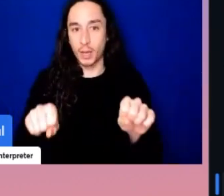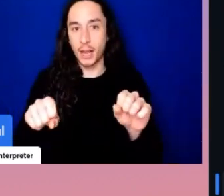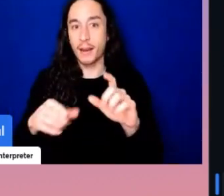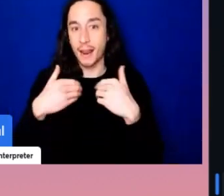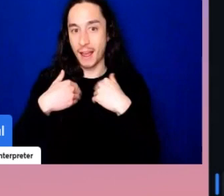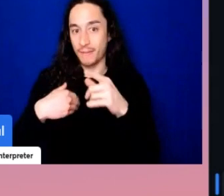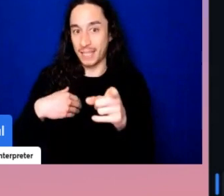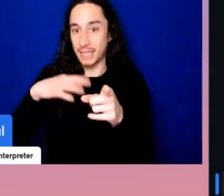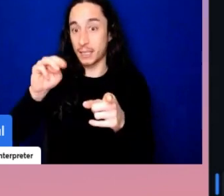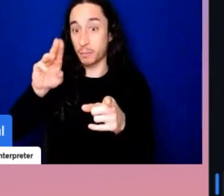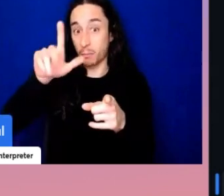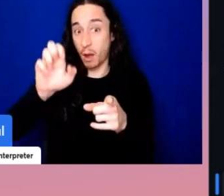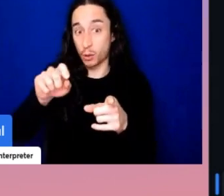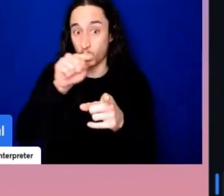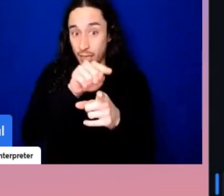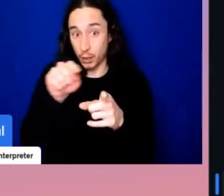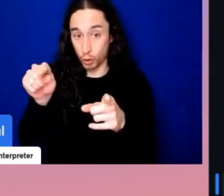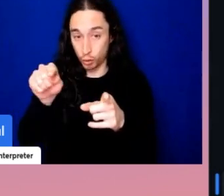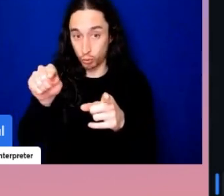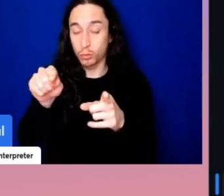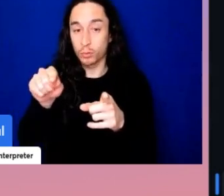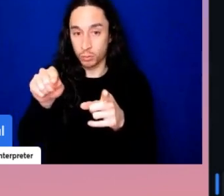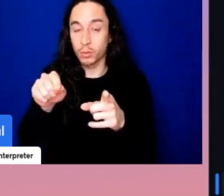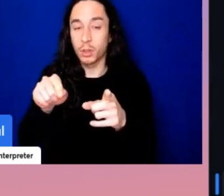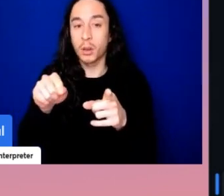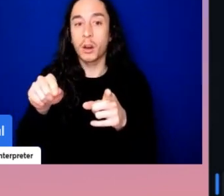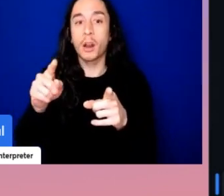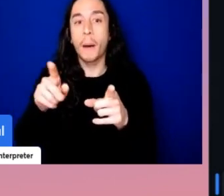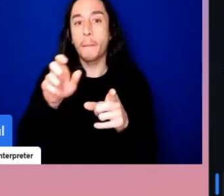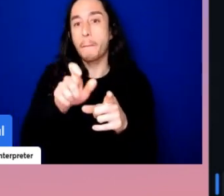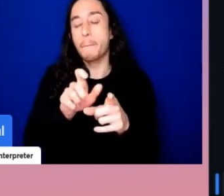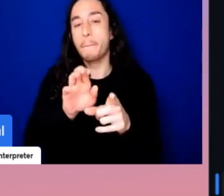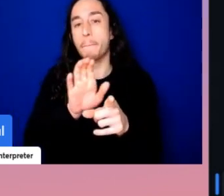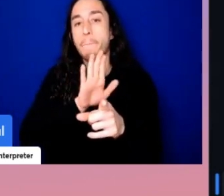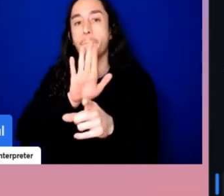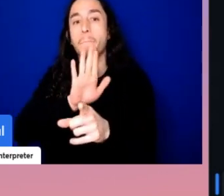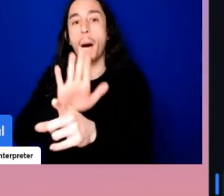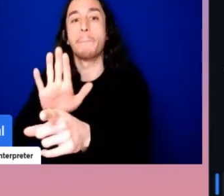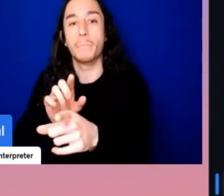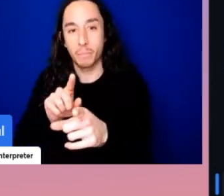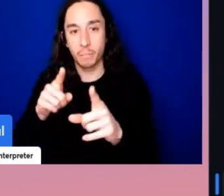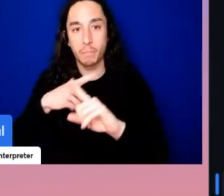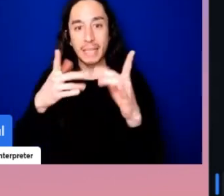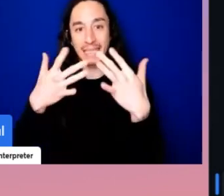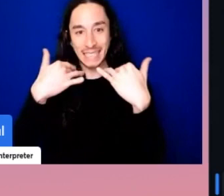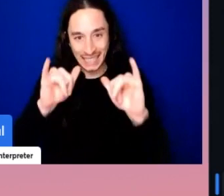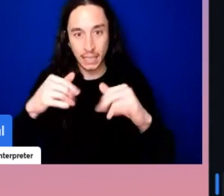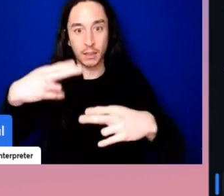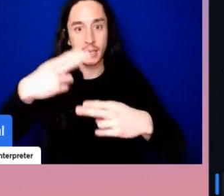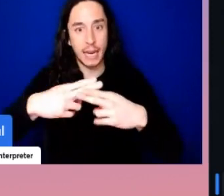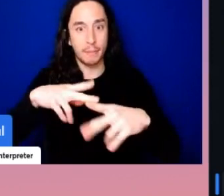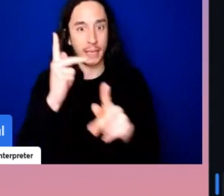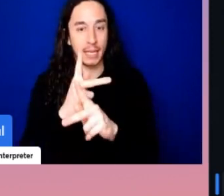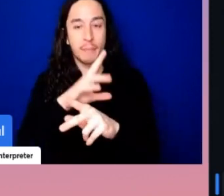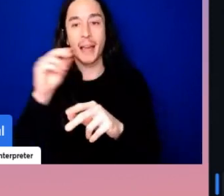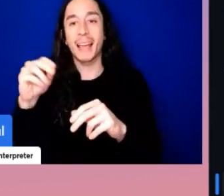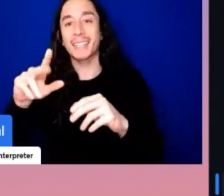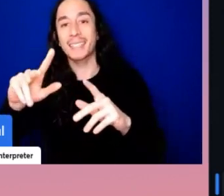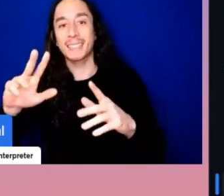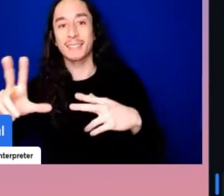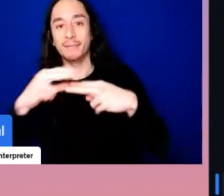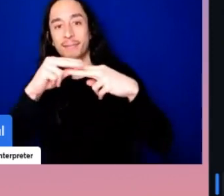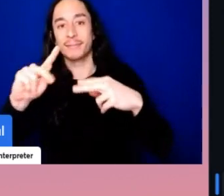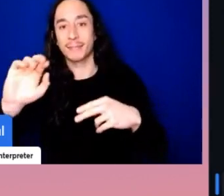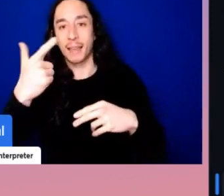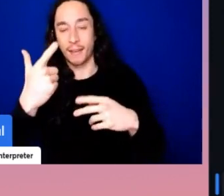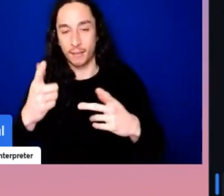module here, but it still stays main, or the tags are different of this Terraform modules library than